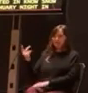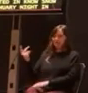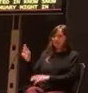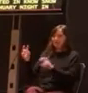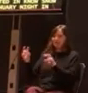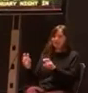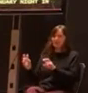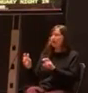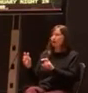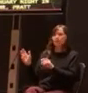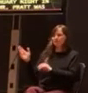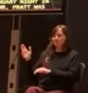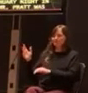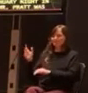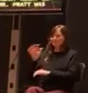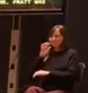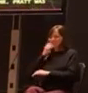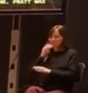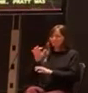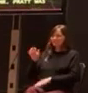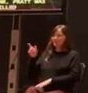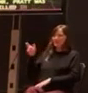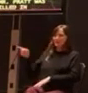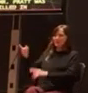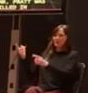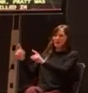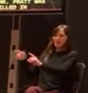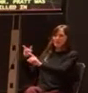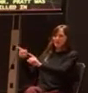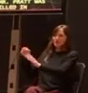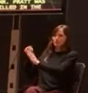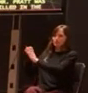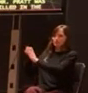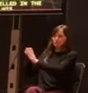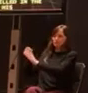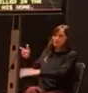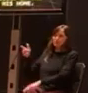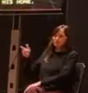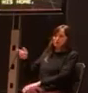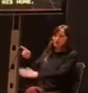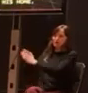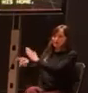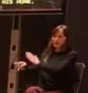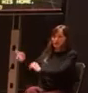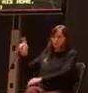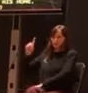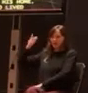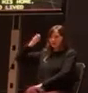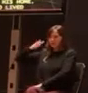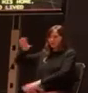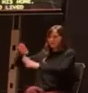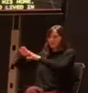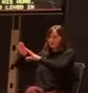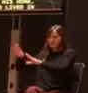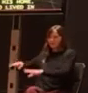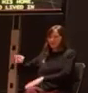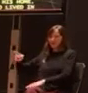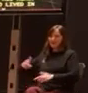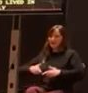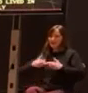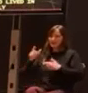was shot and killed in the doorway of his home. He had lived in Seattle only 12